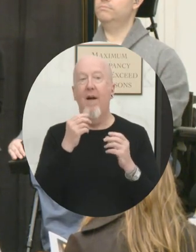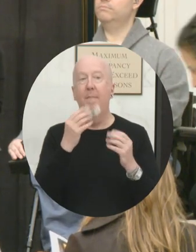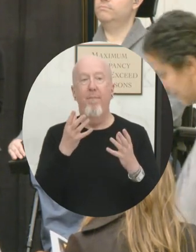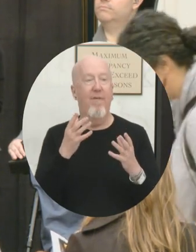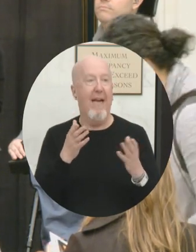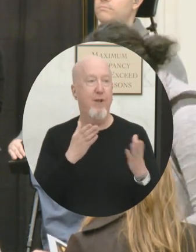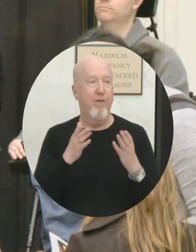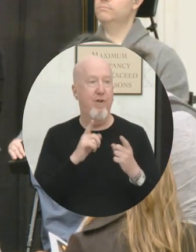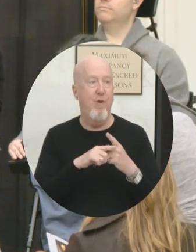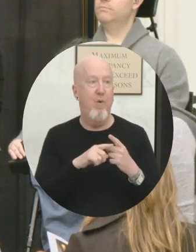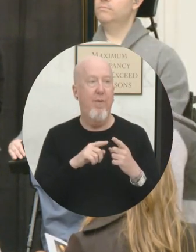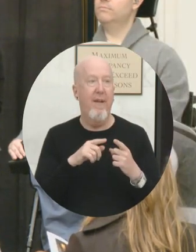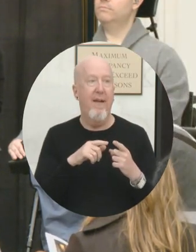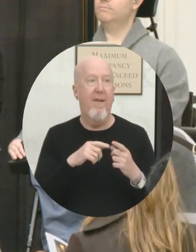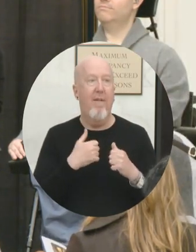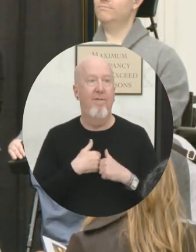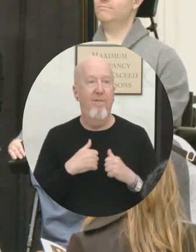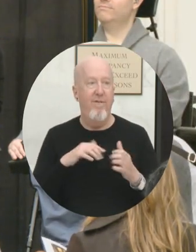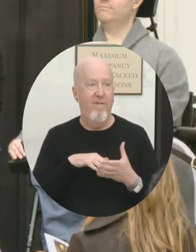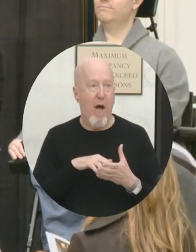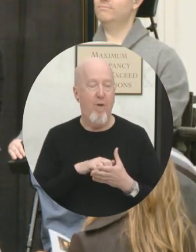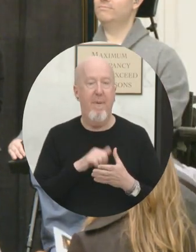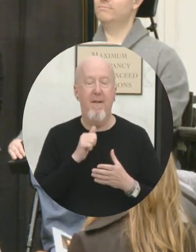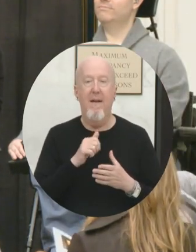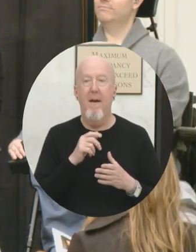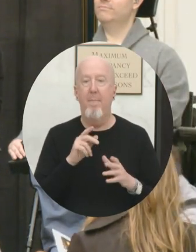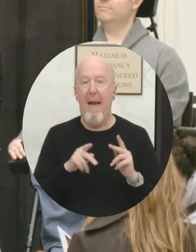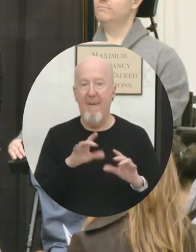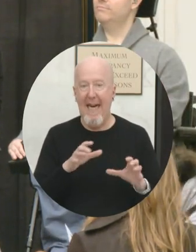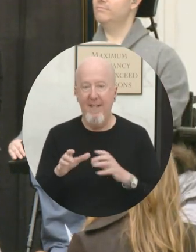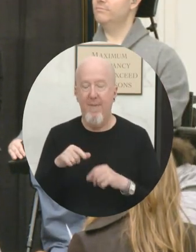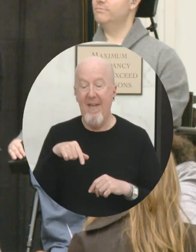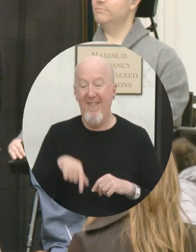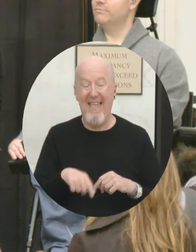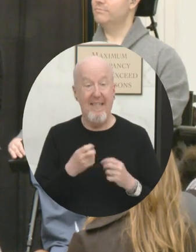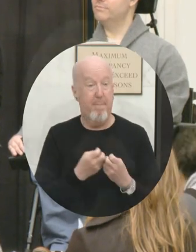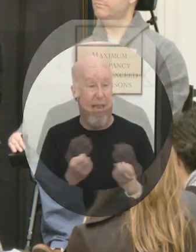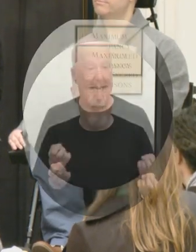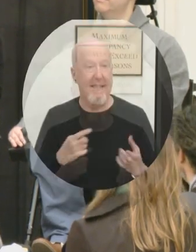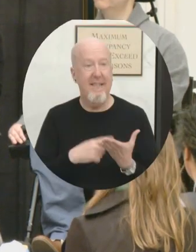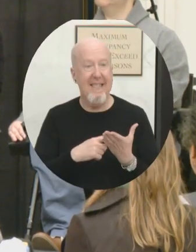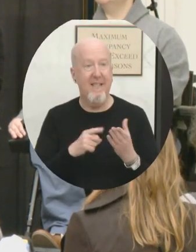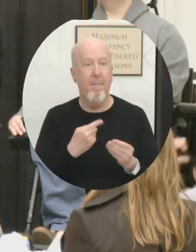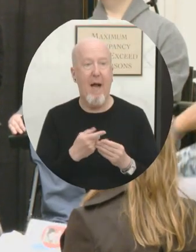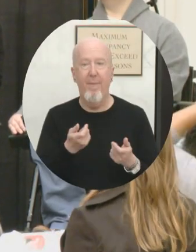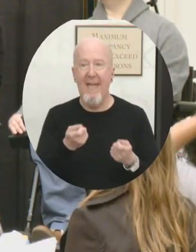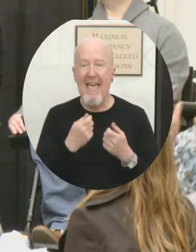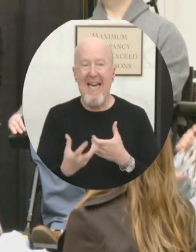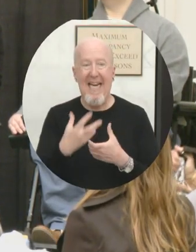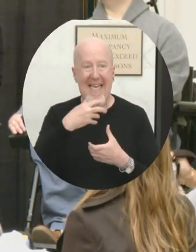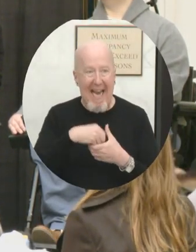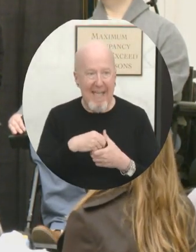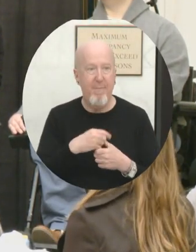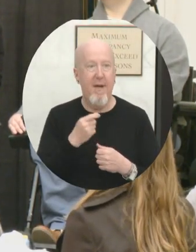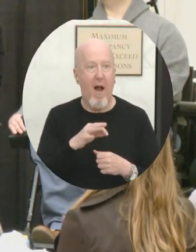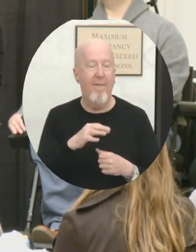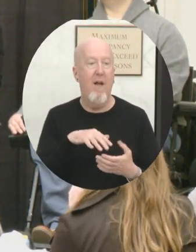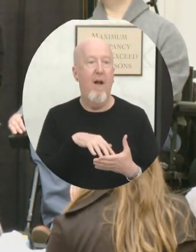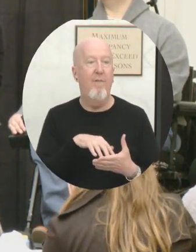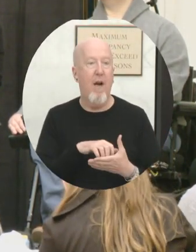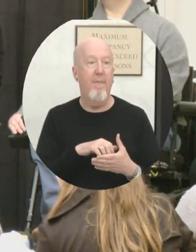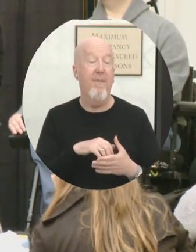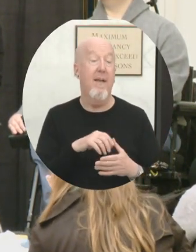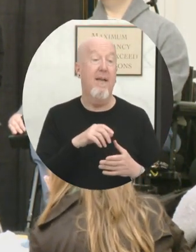population, which this panel is talking about engagement into the vulnerable populations,